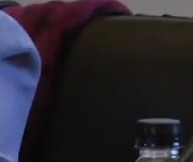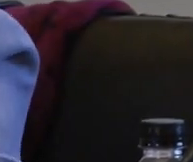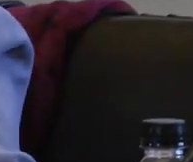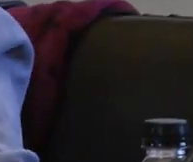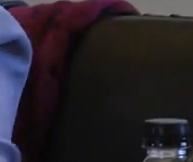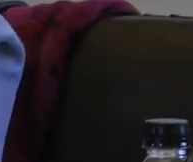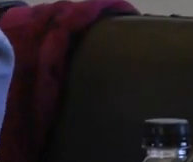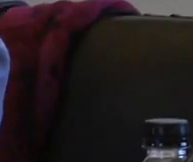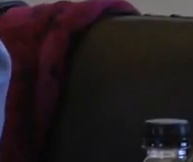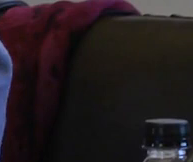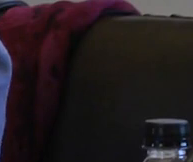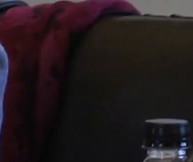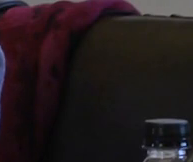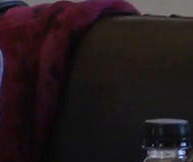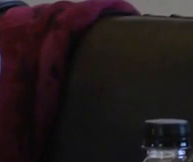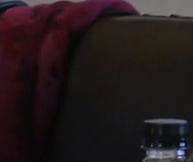okay